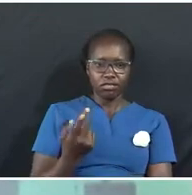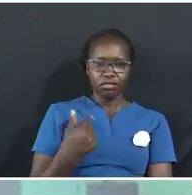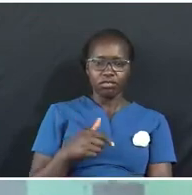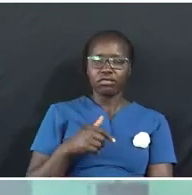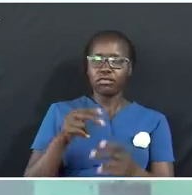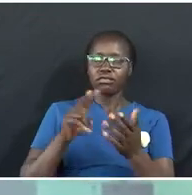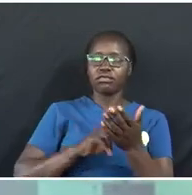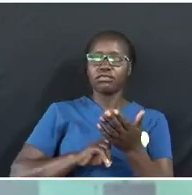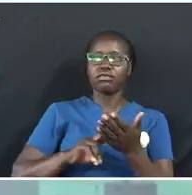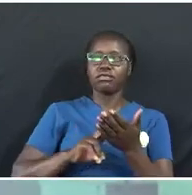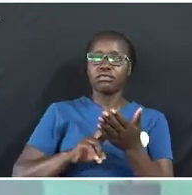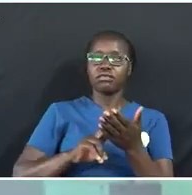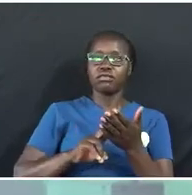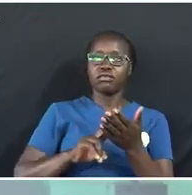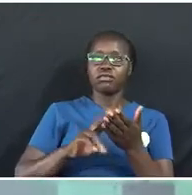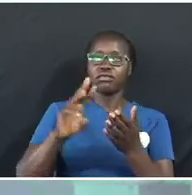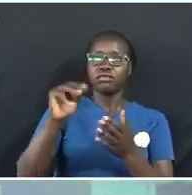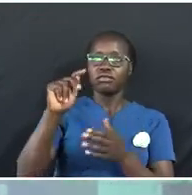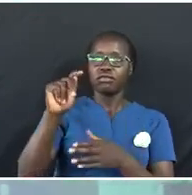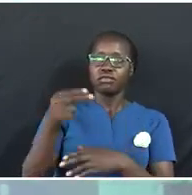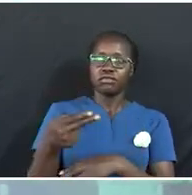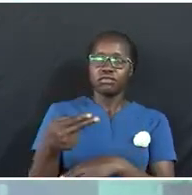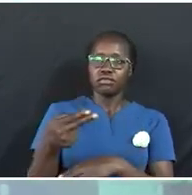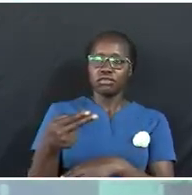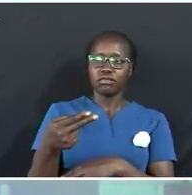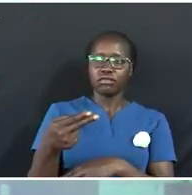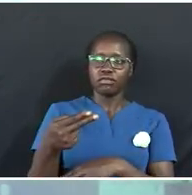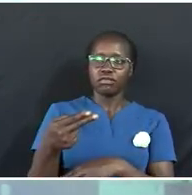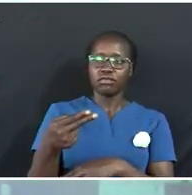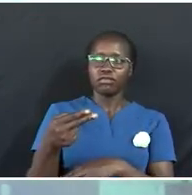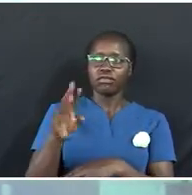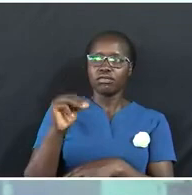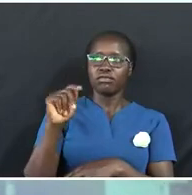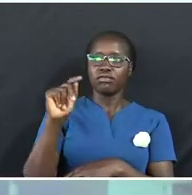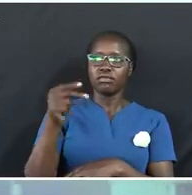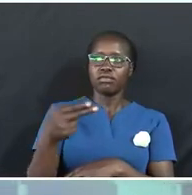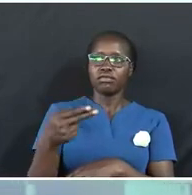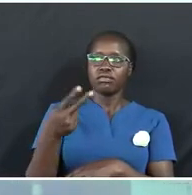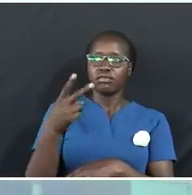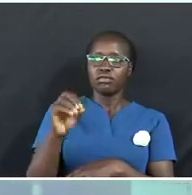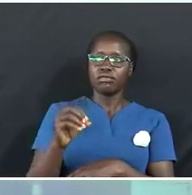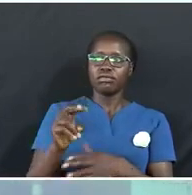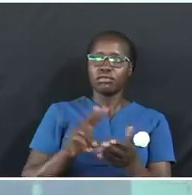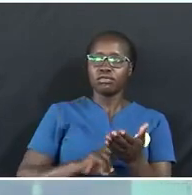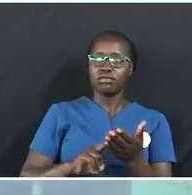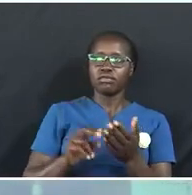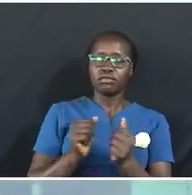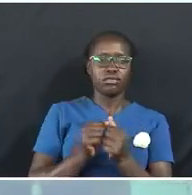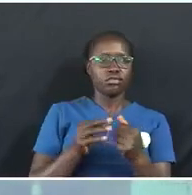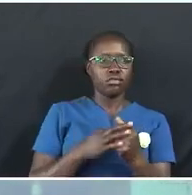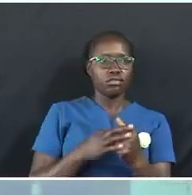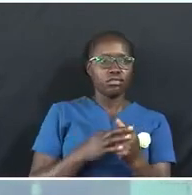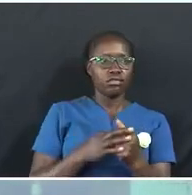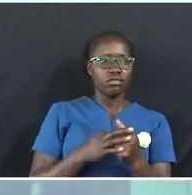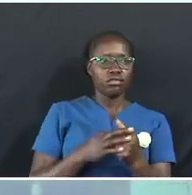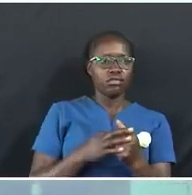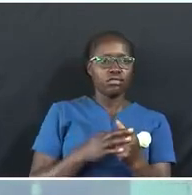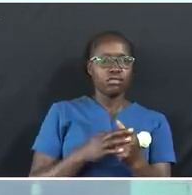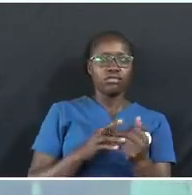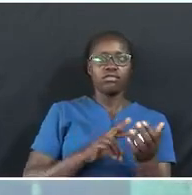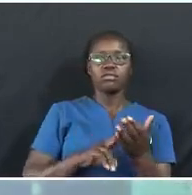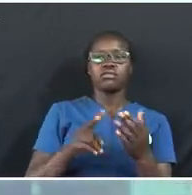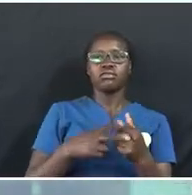text, it is Matthew. Let's go together. Matthew 20, verses 6 and